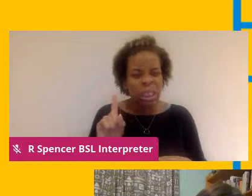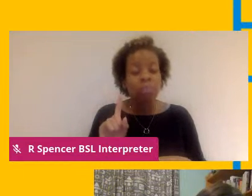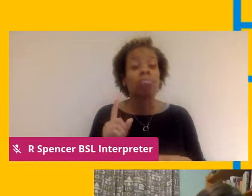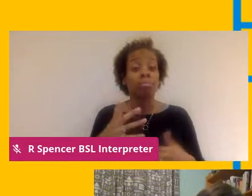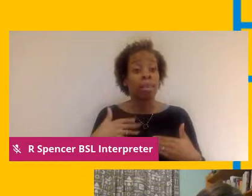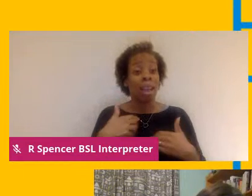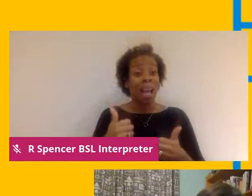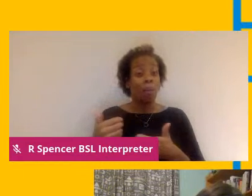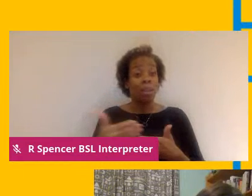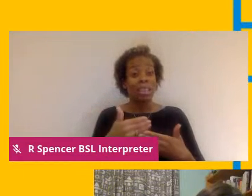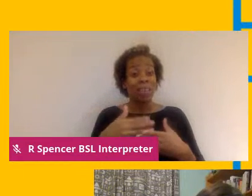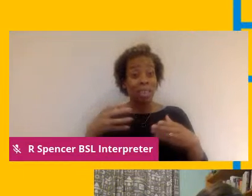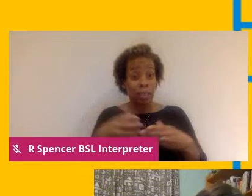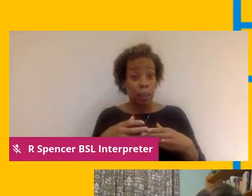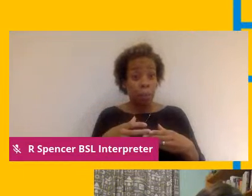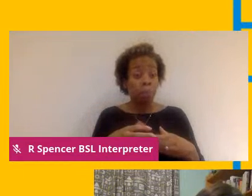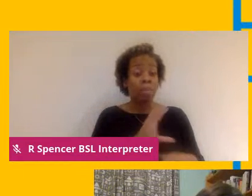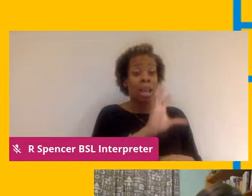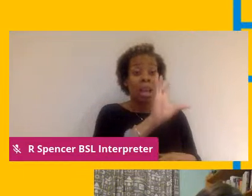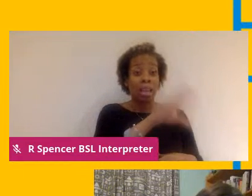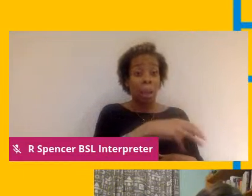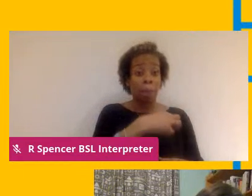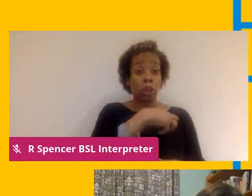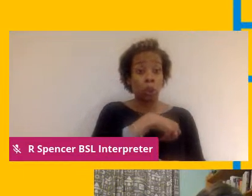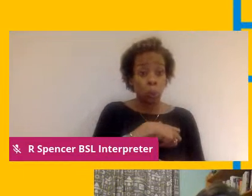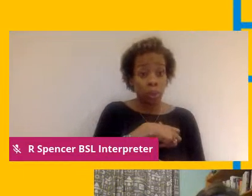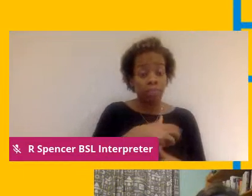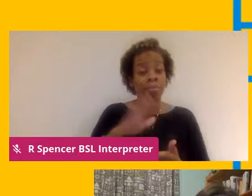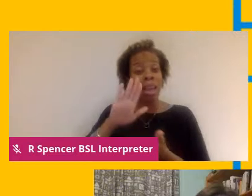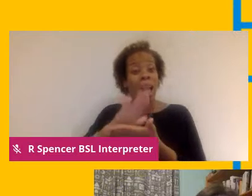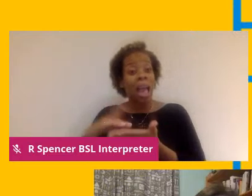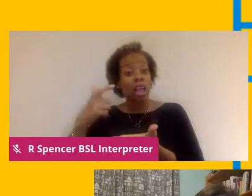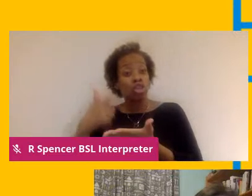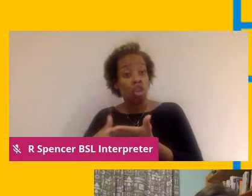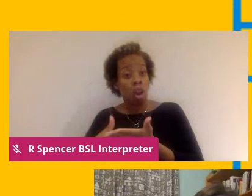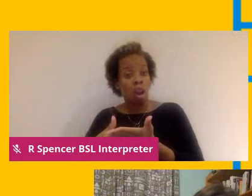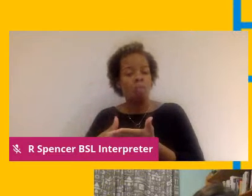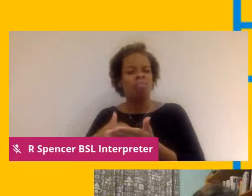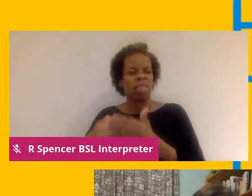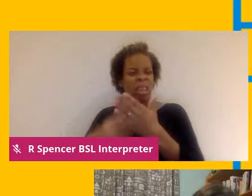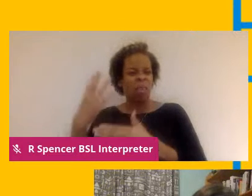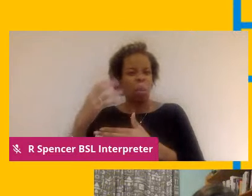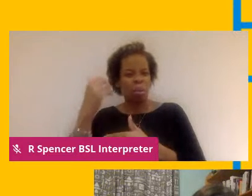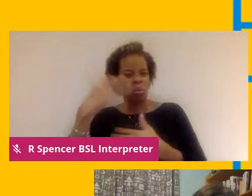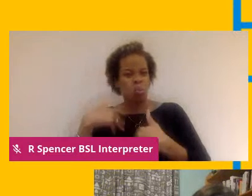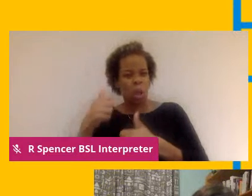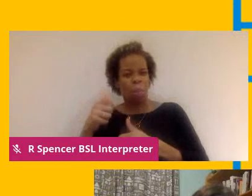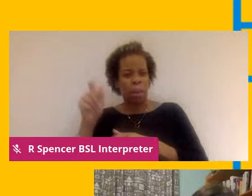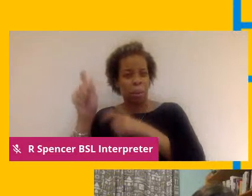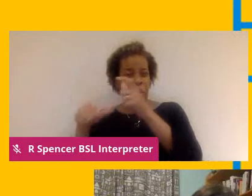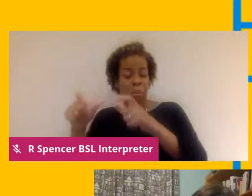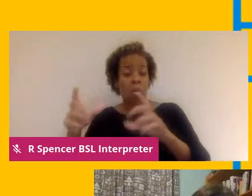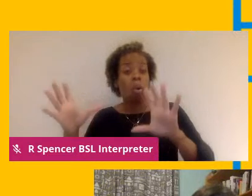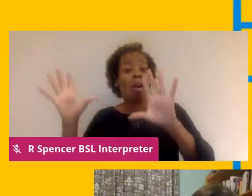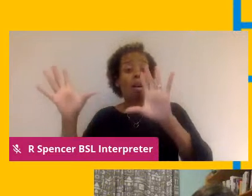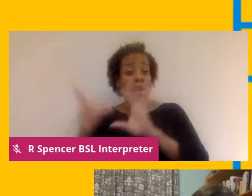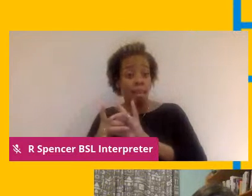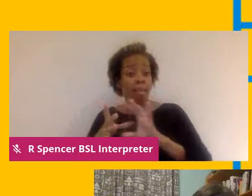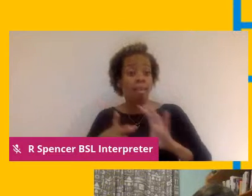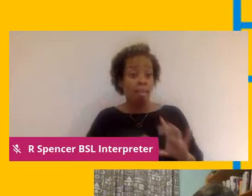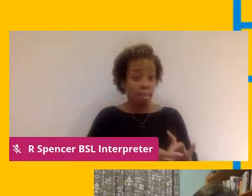team, the campus unions, and the HR organisation development and wellbeing people work together on that